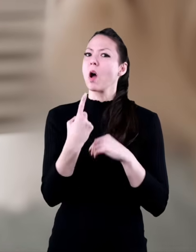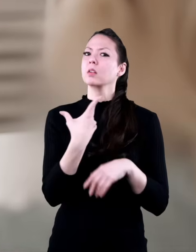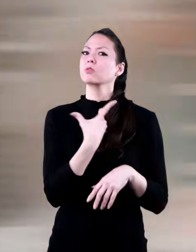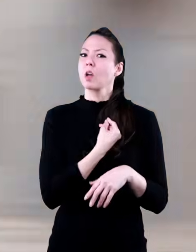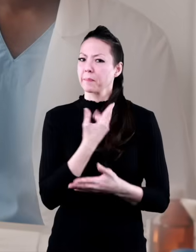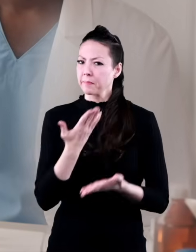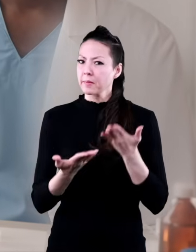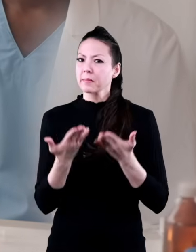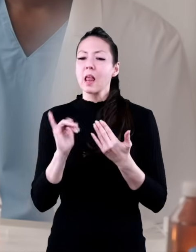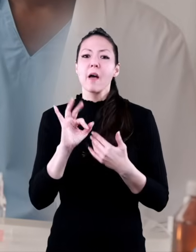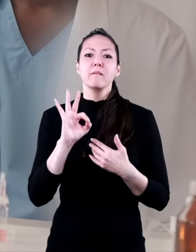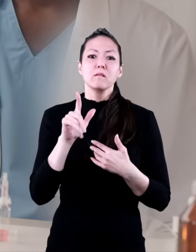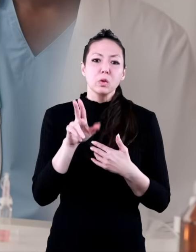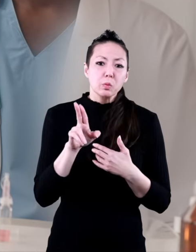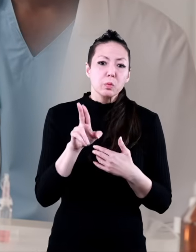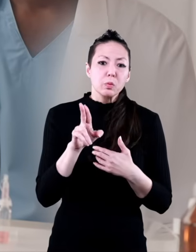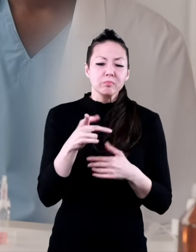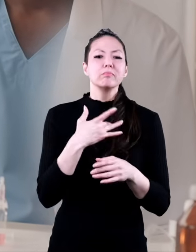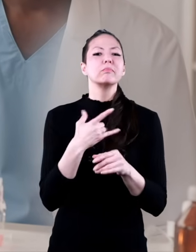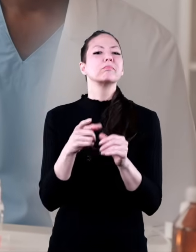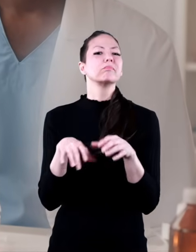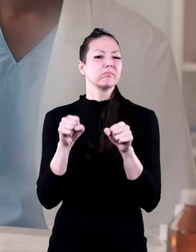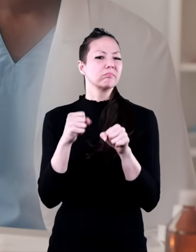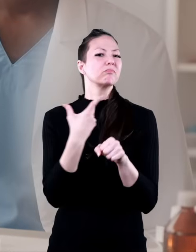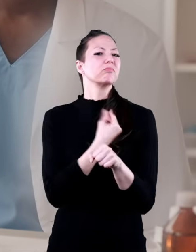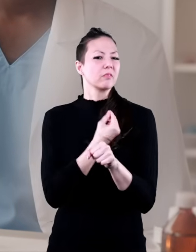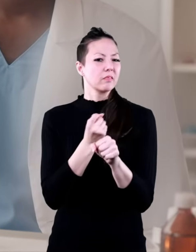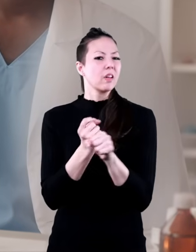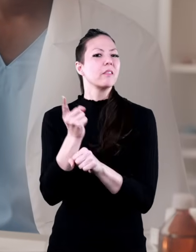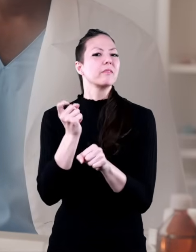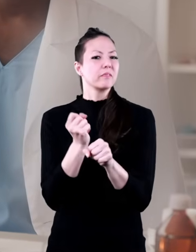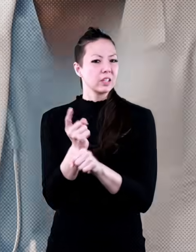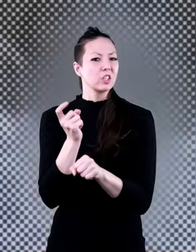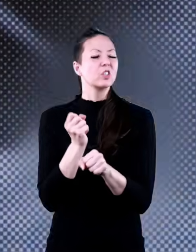vaccine like a flu shot you get once a year